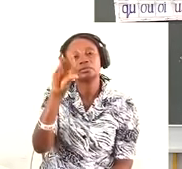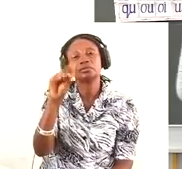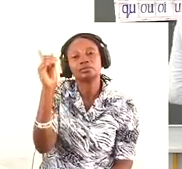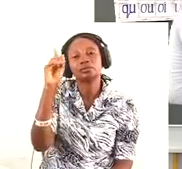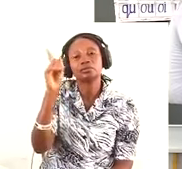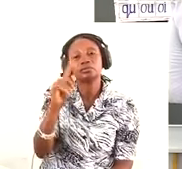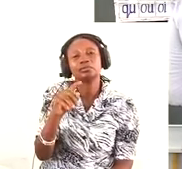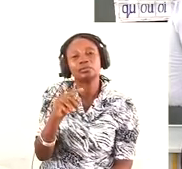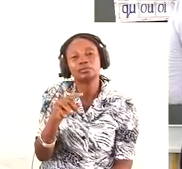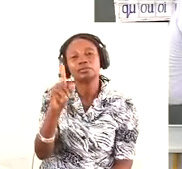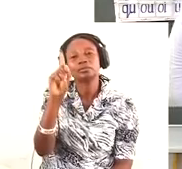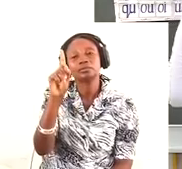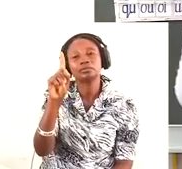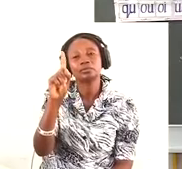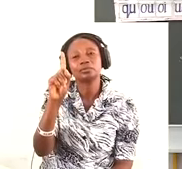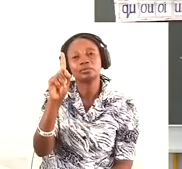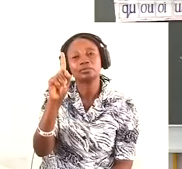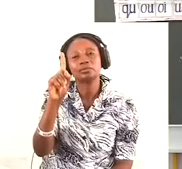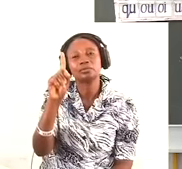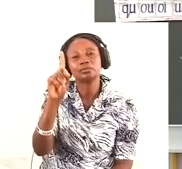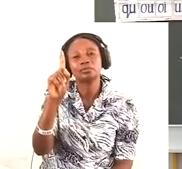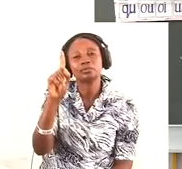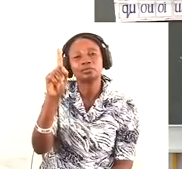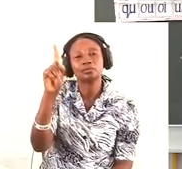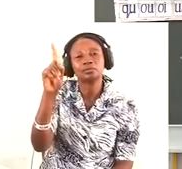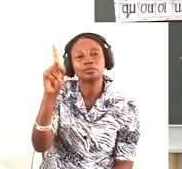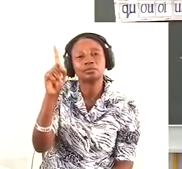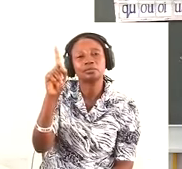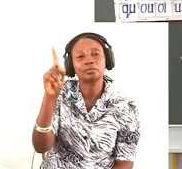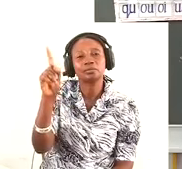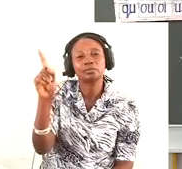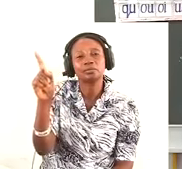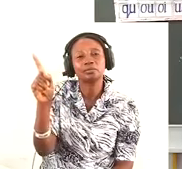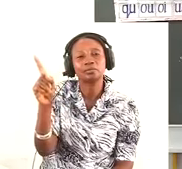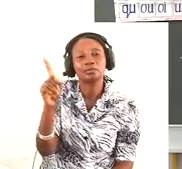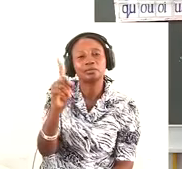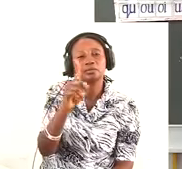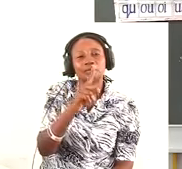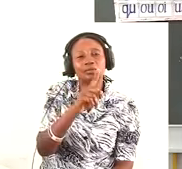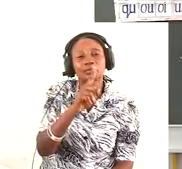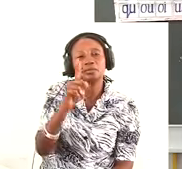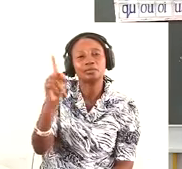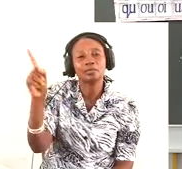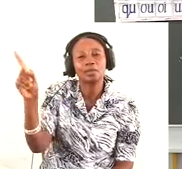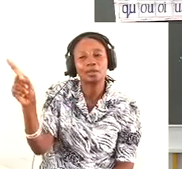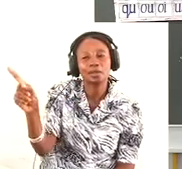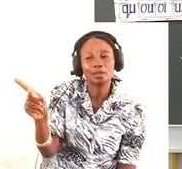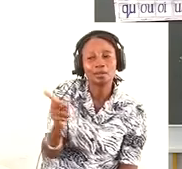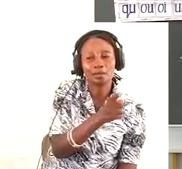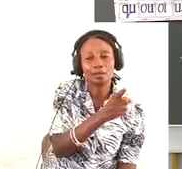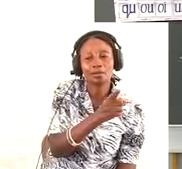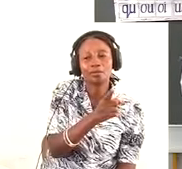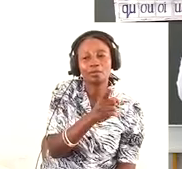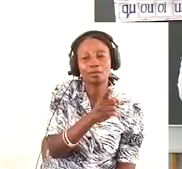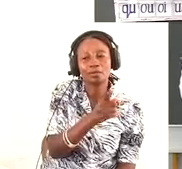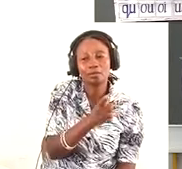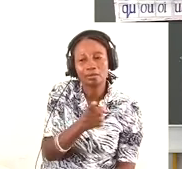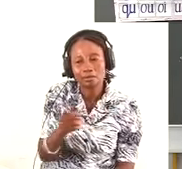do? Let's put our finger up, across, and around. We do it